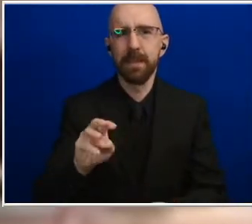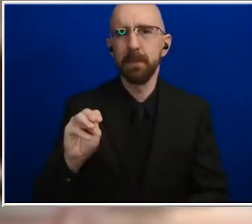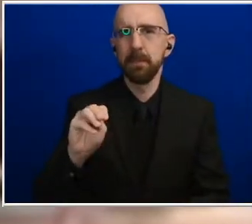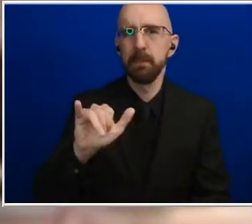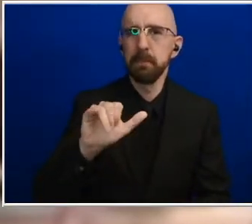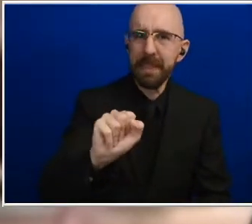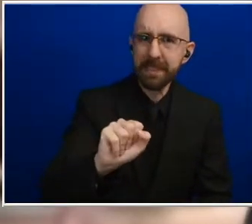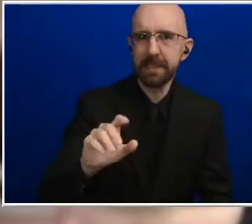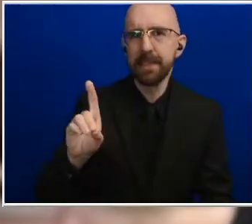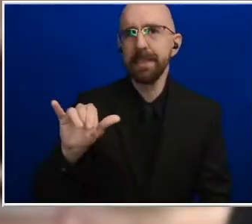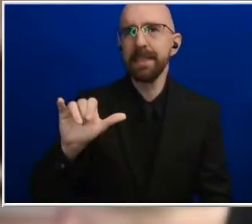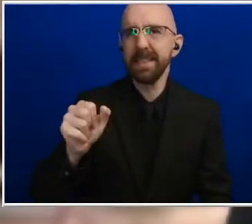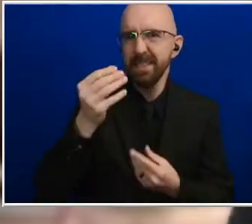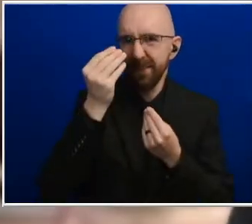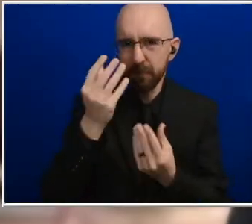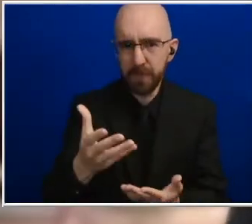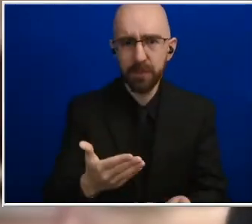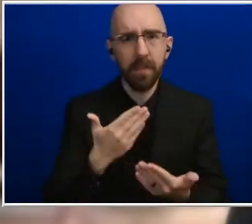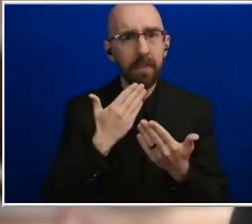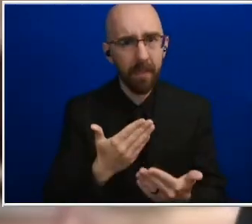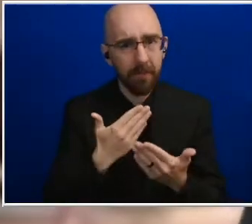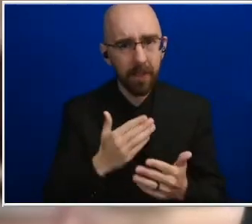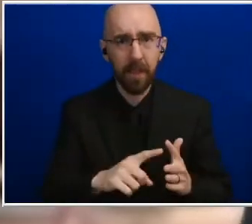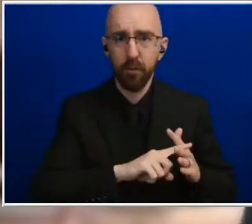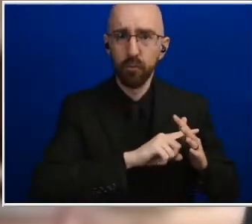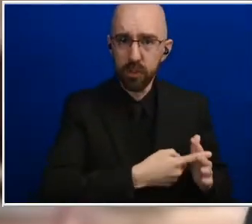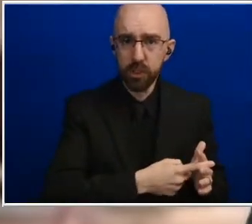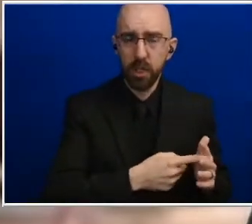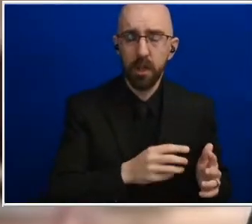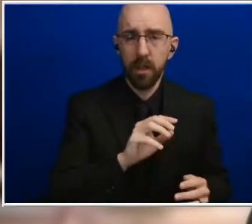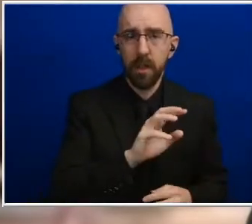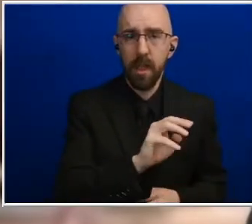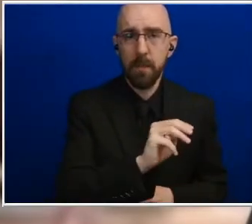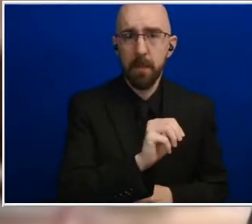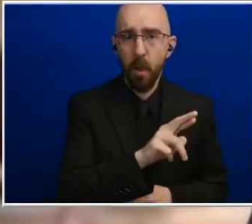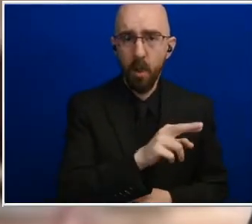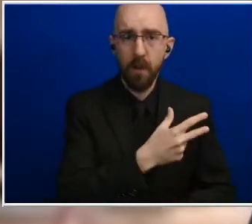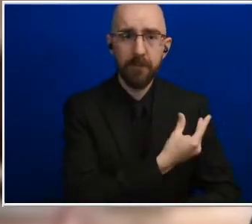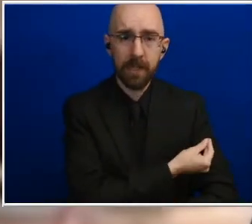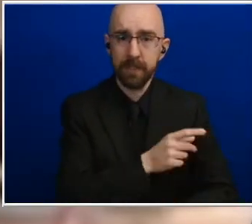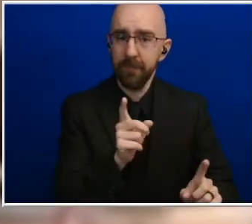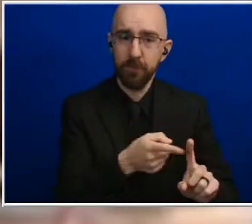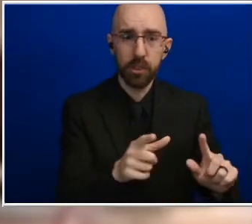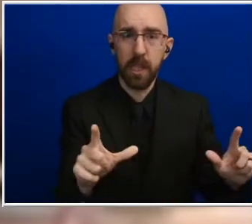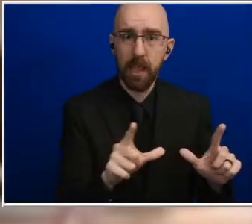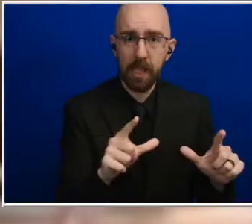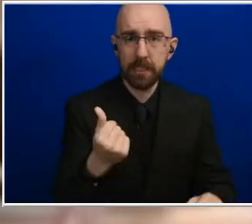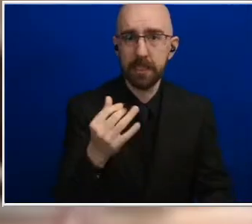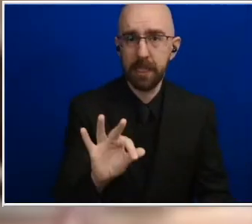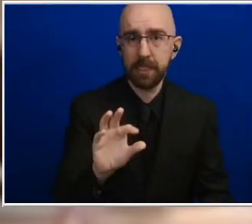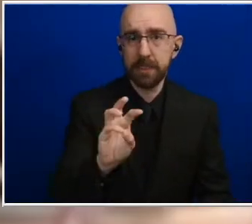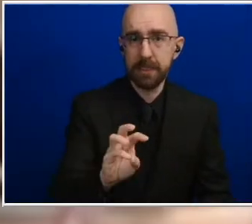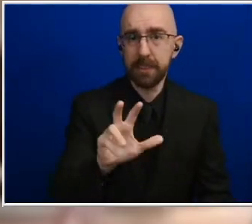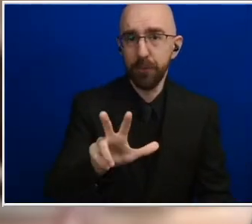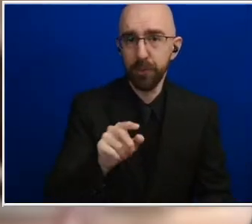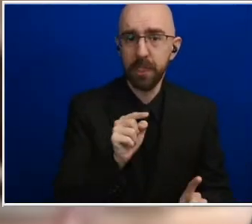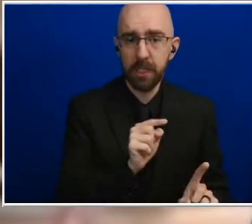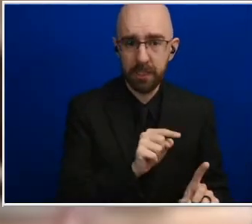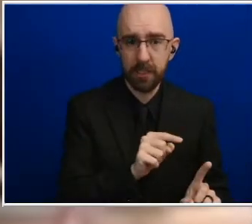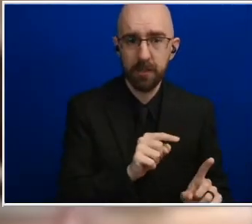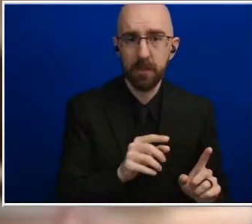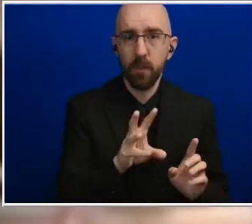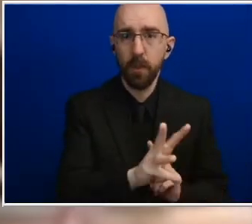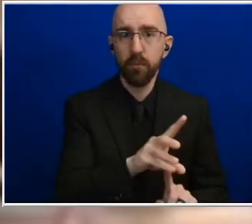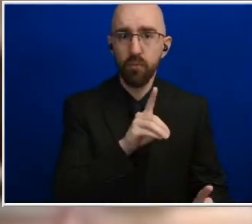disinformation. Thank goodness the original measles vaccine that was first licensed in 1963 was withdrawn from